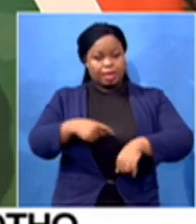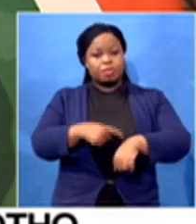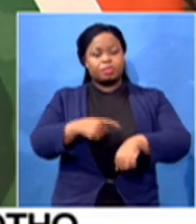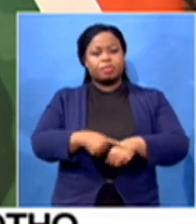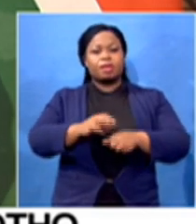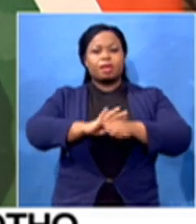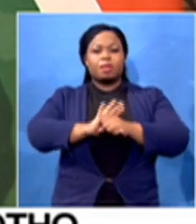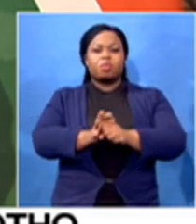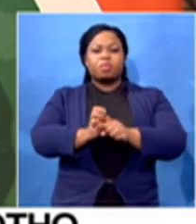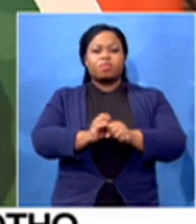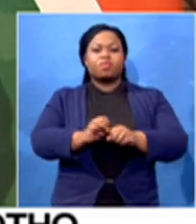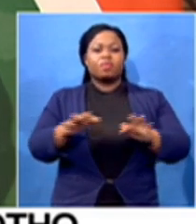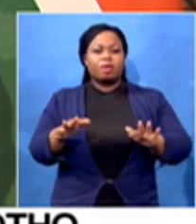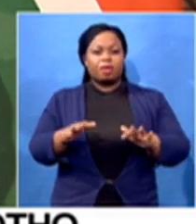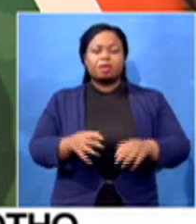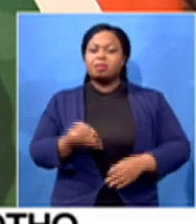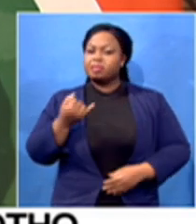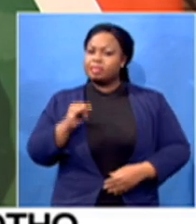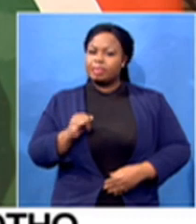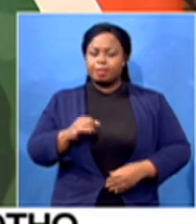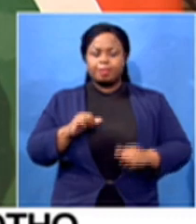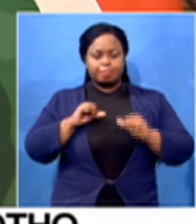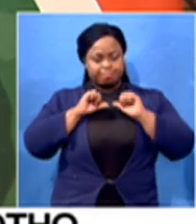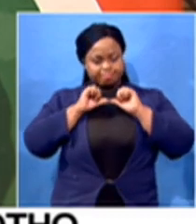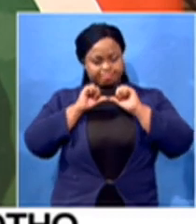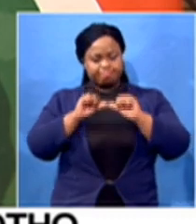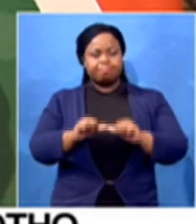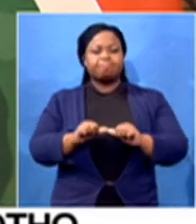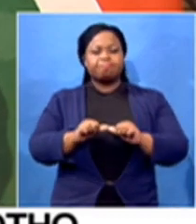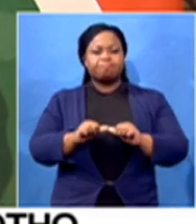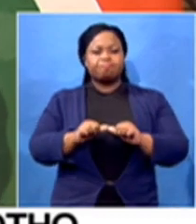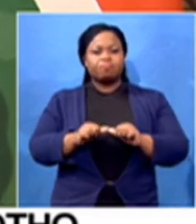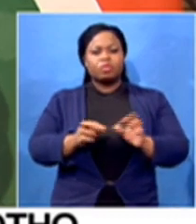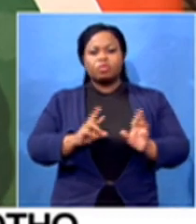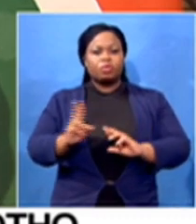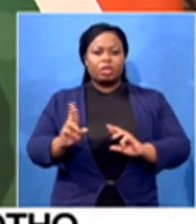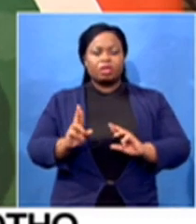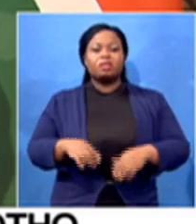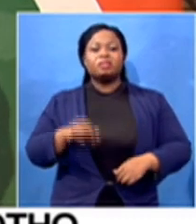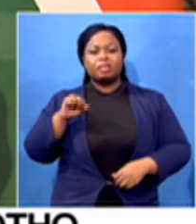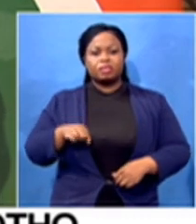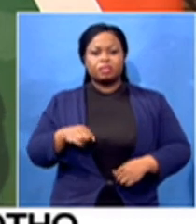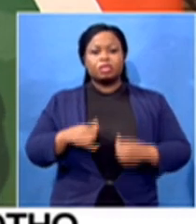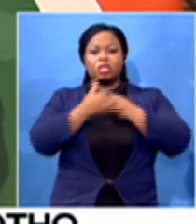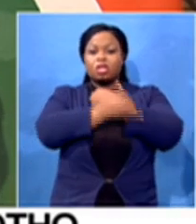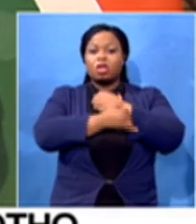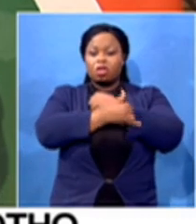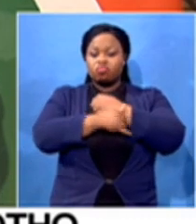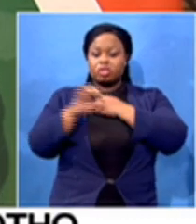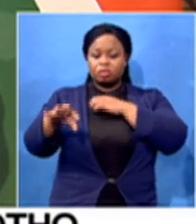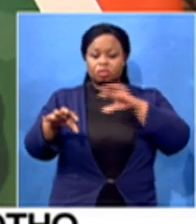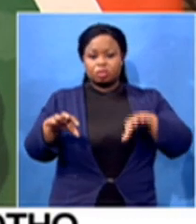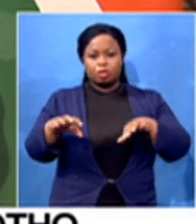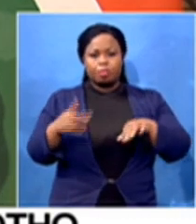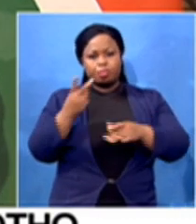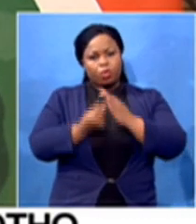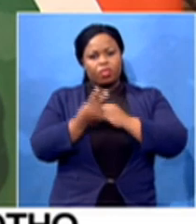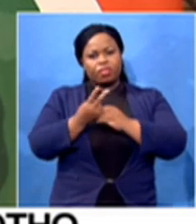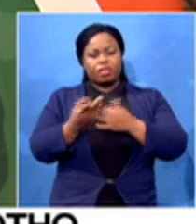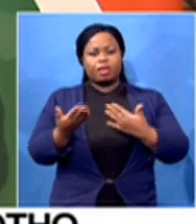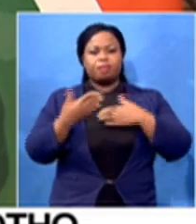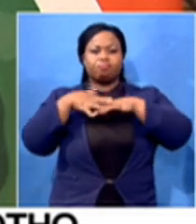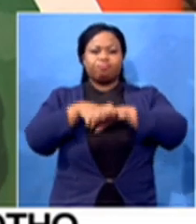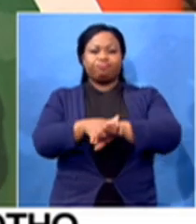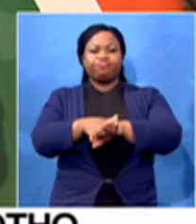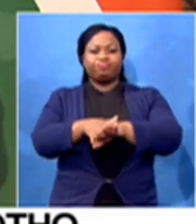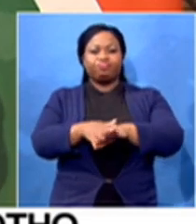coronavirus. Re ikemiseditse hore dinaha tsena tse pedi di tswelle pele ka